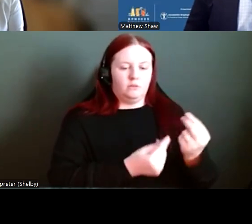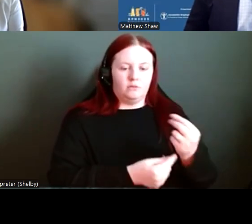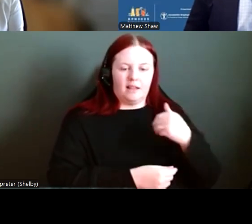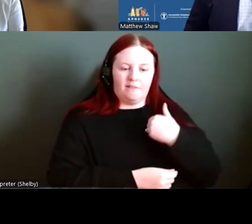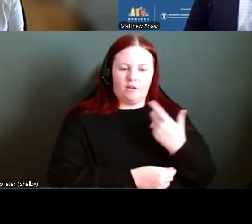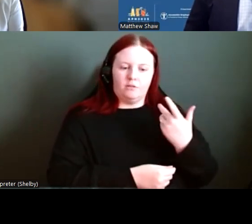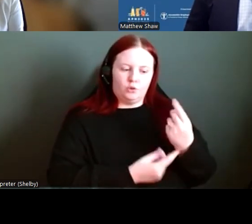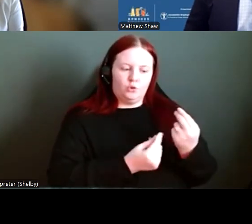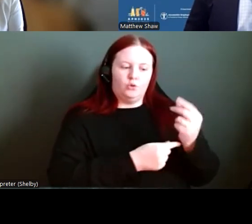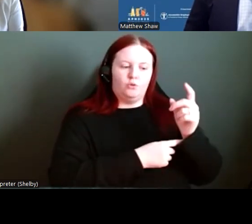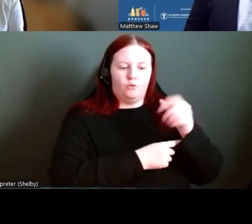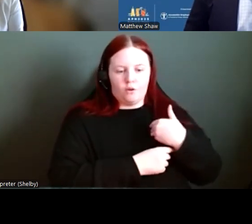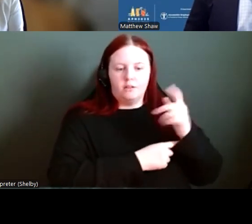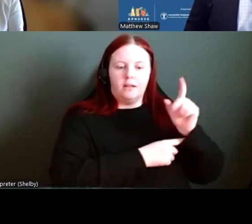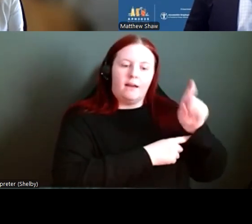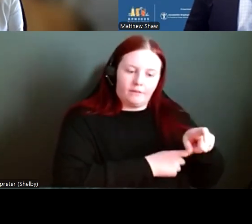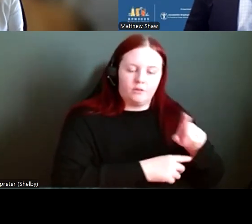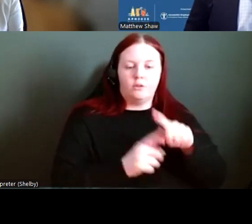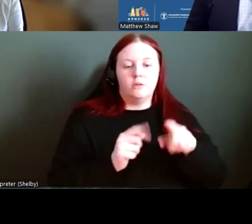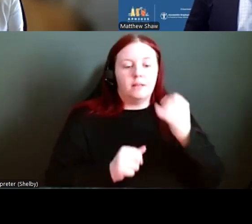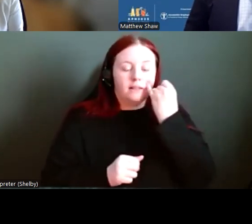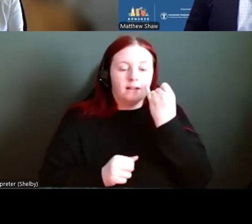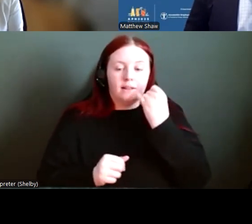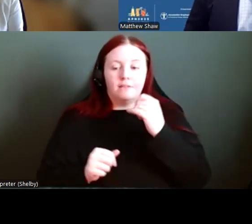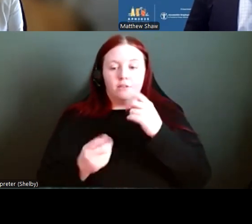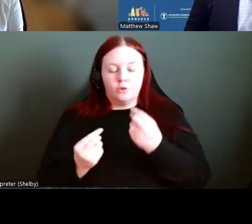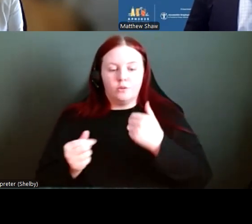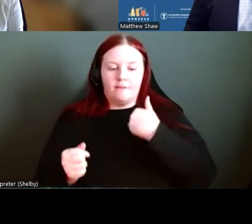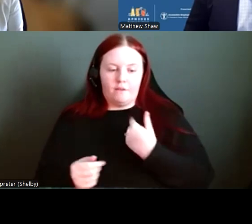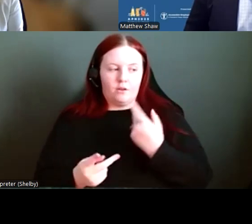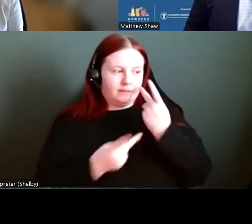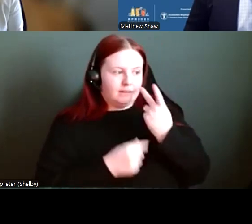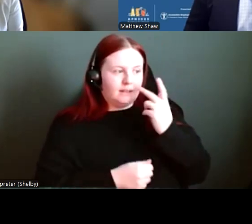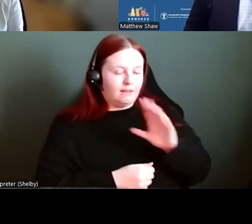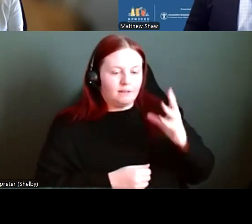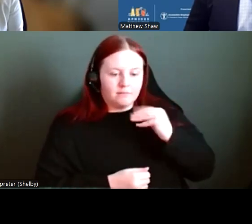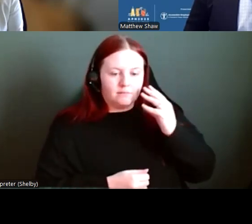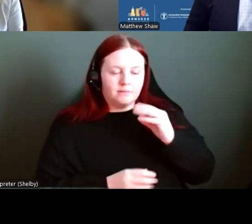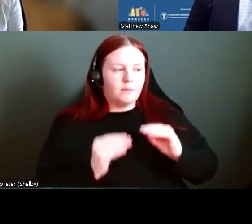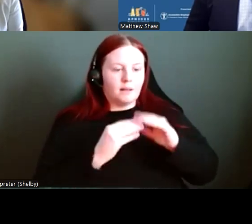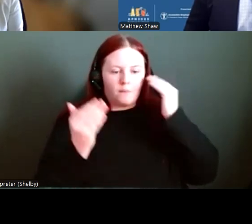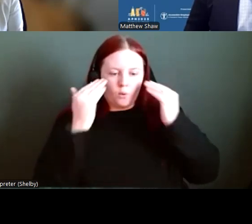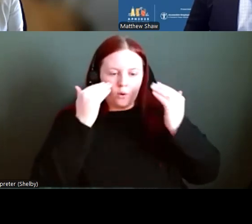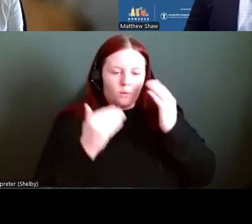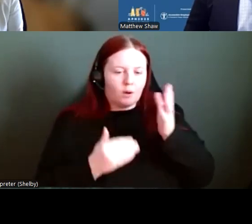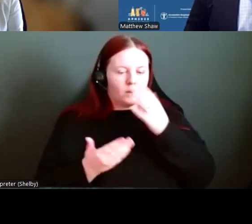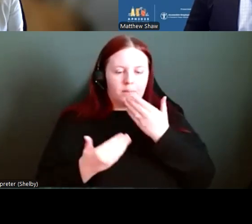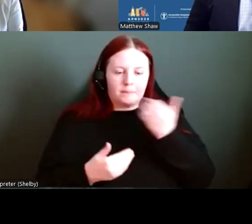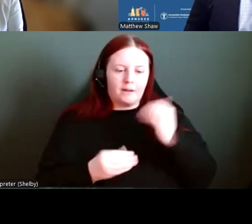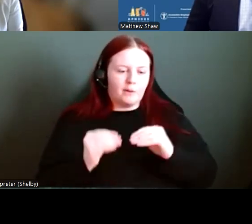those trickle down conversations by really raising some additional awareness on the